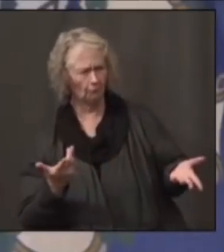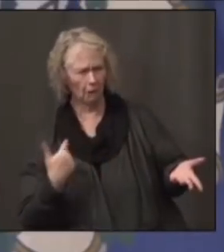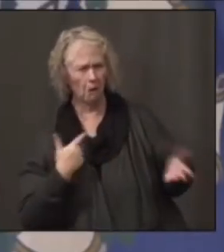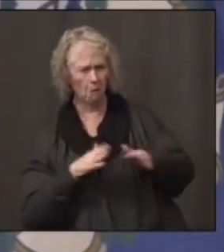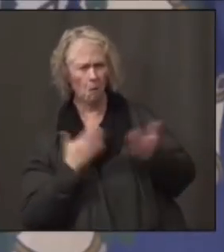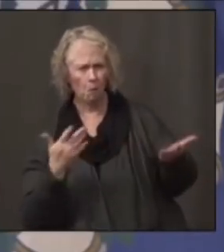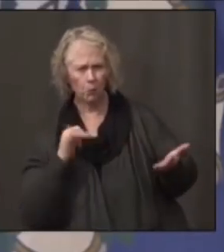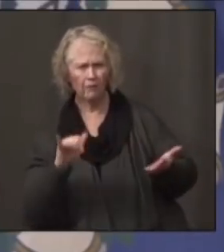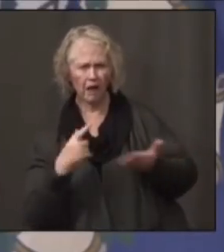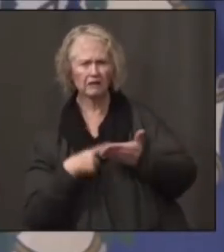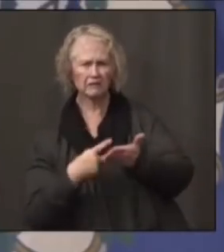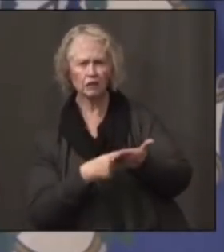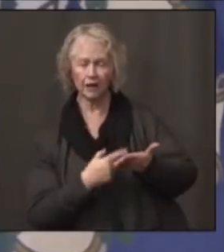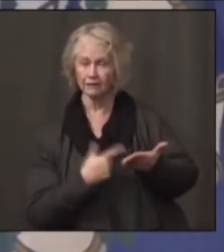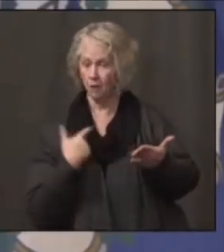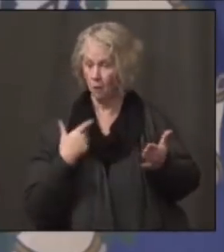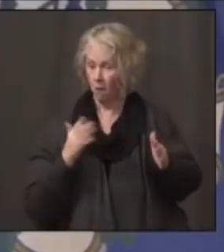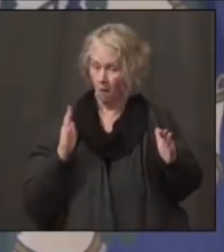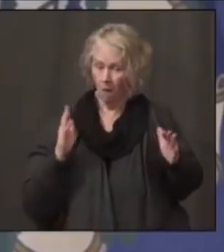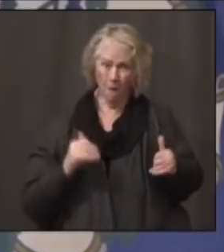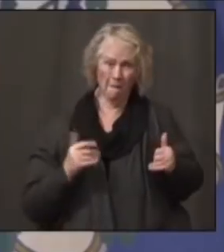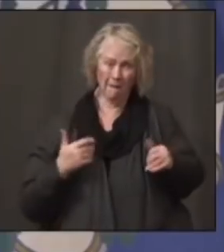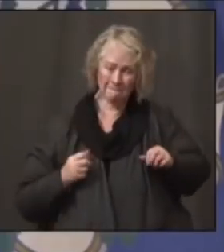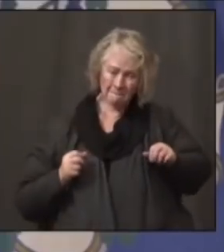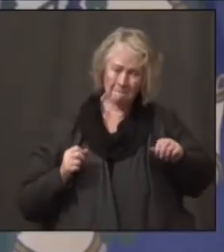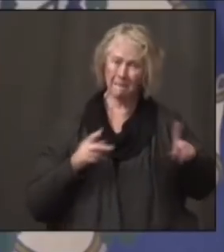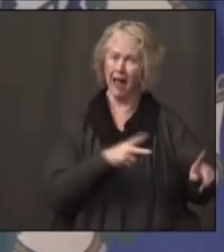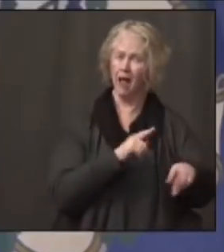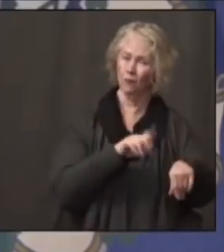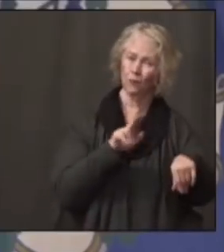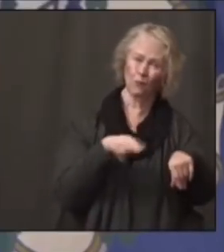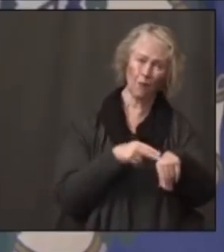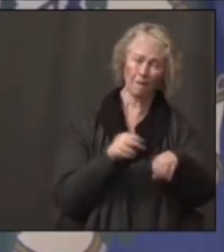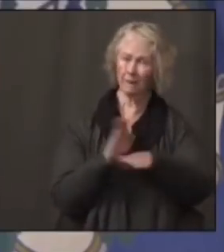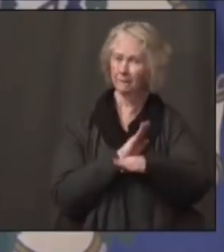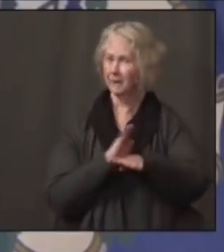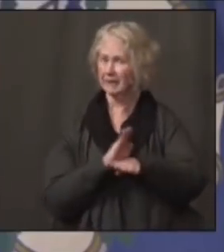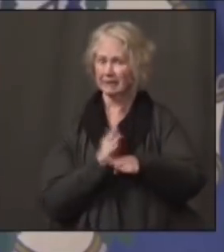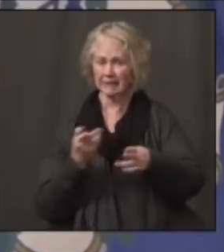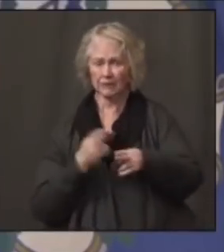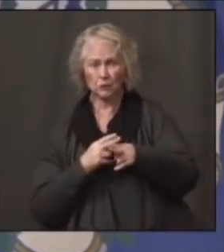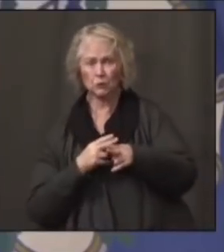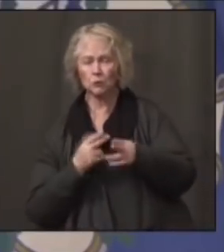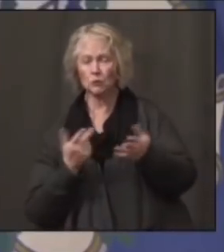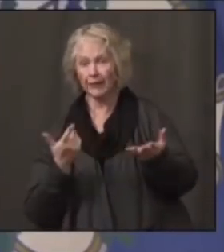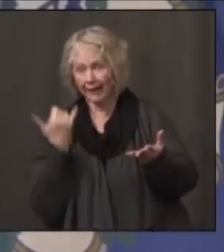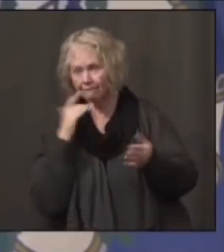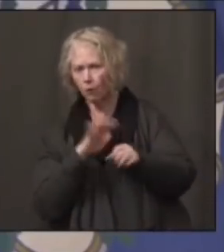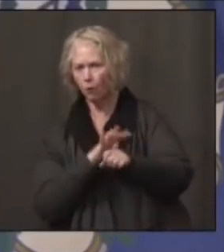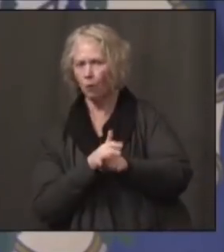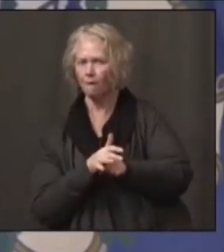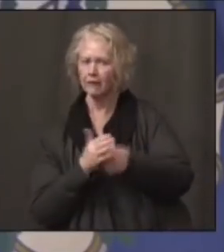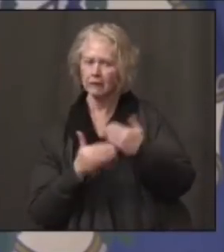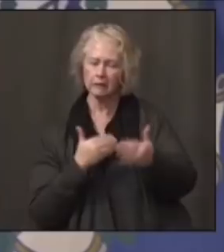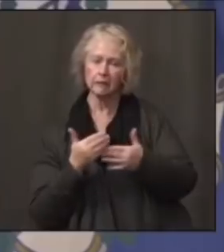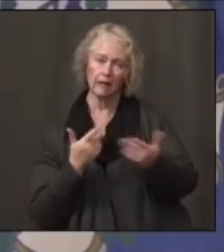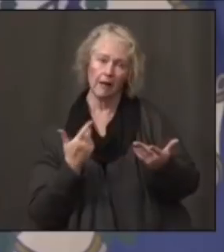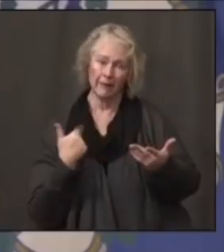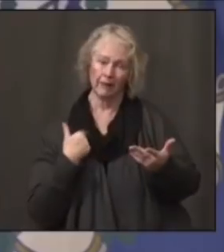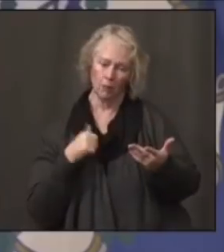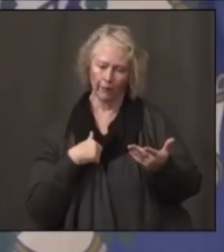that. Hopefully we're going to get back to a normal course of business, but let's see if COVID behaves. We've got till February